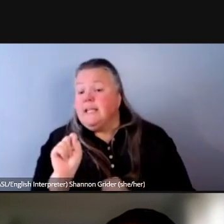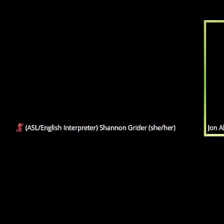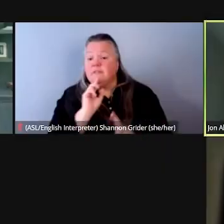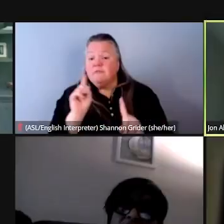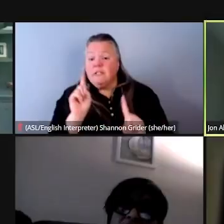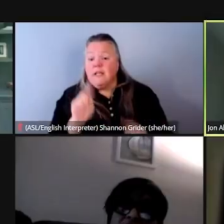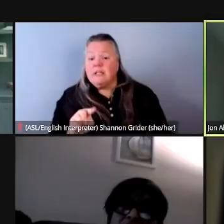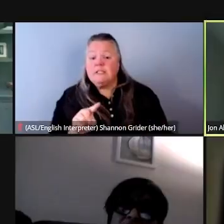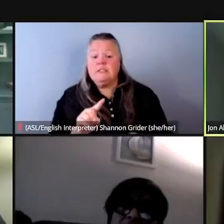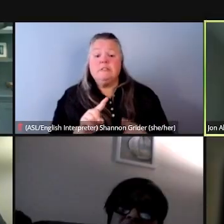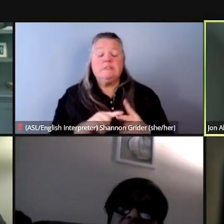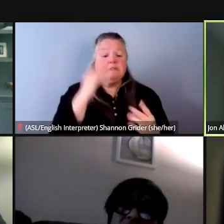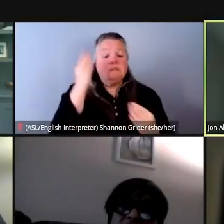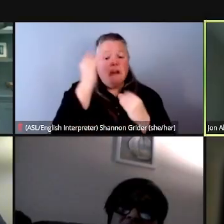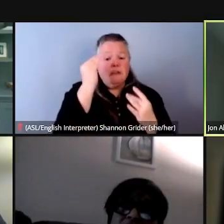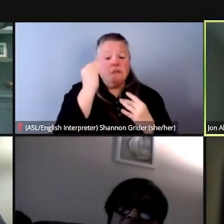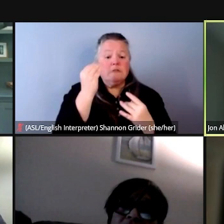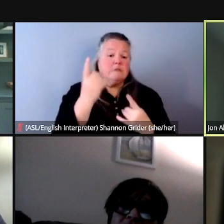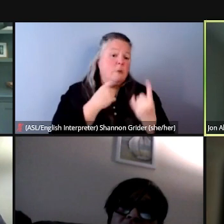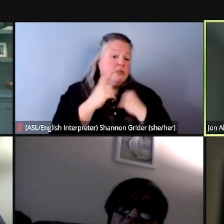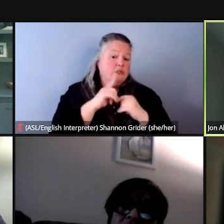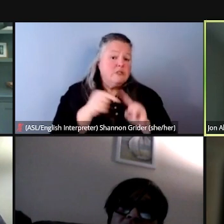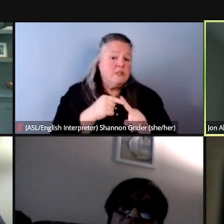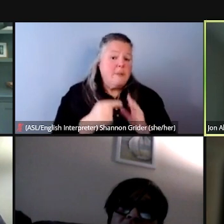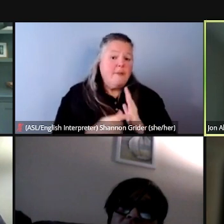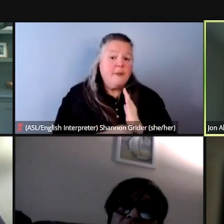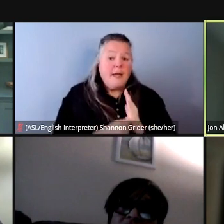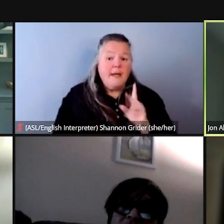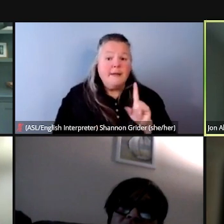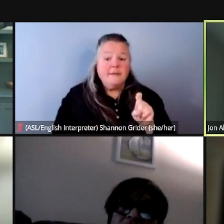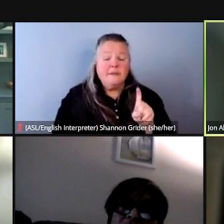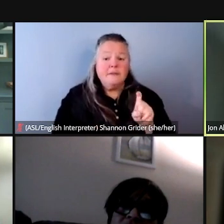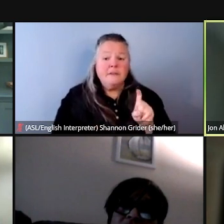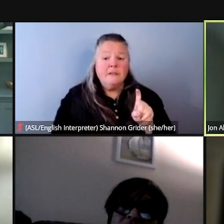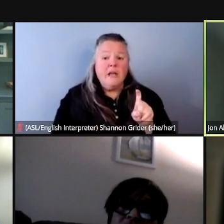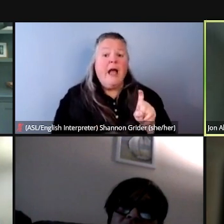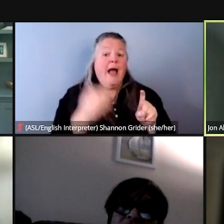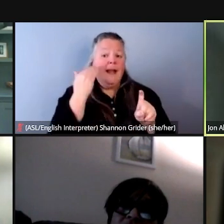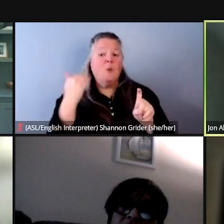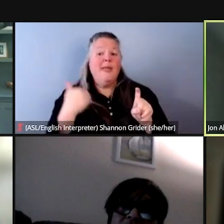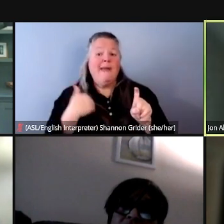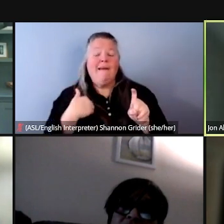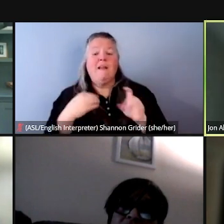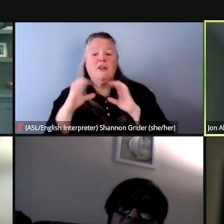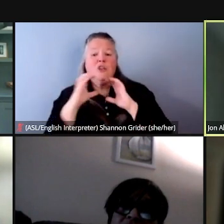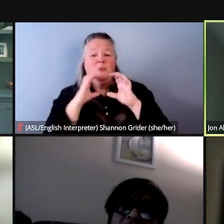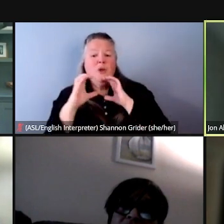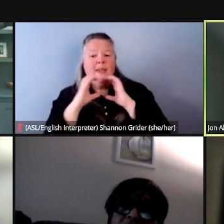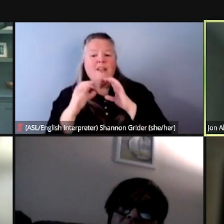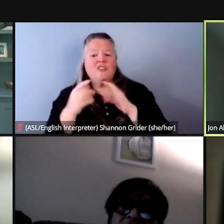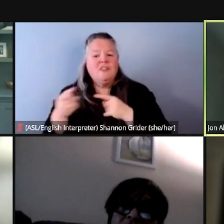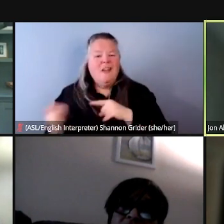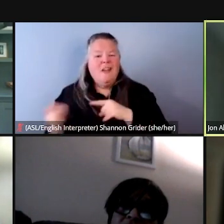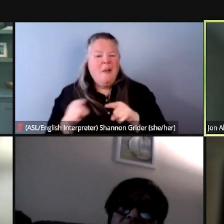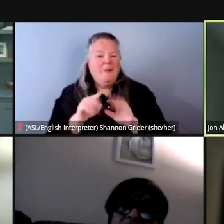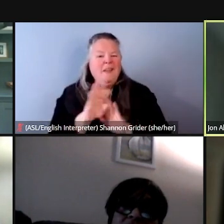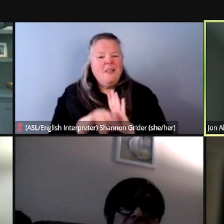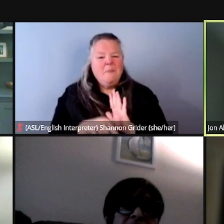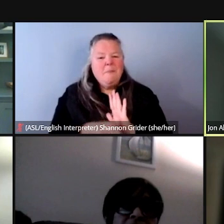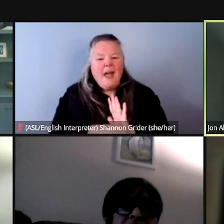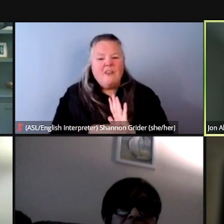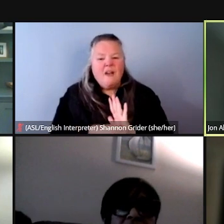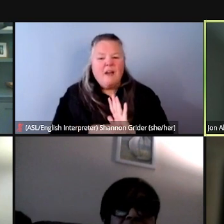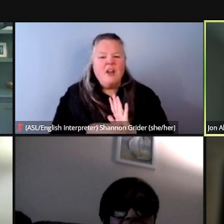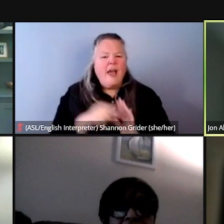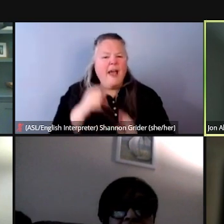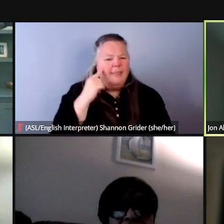thoughts, or questions about the guide. Or I know there have been some communications pieces kind of working in the background. Lillian,